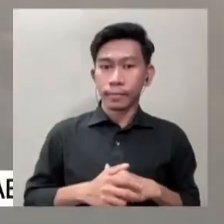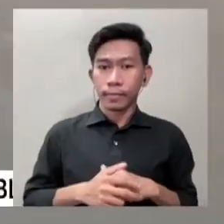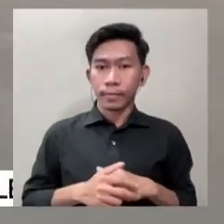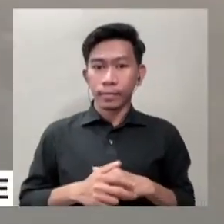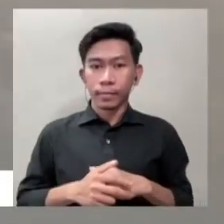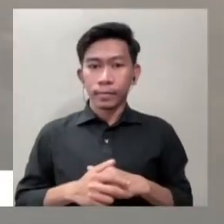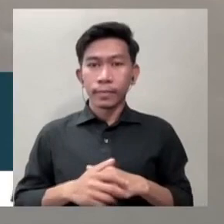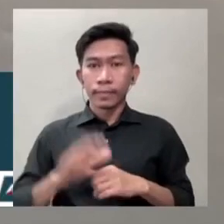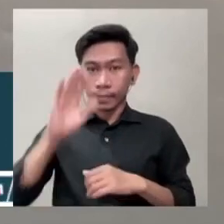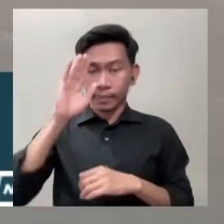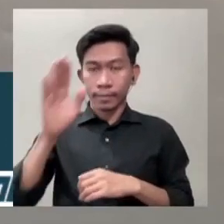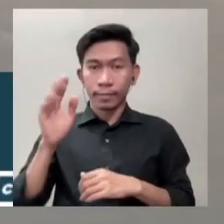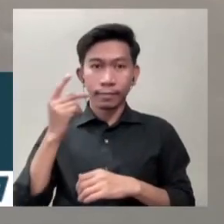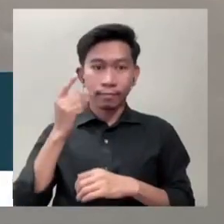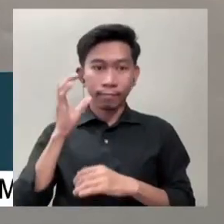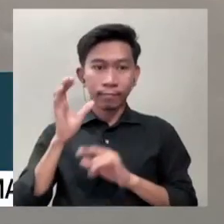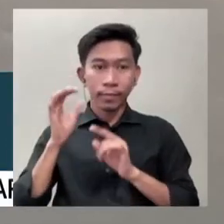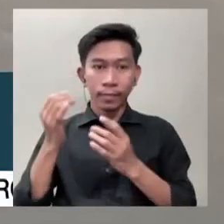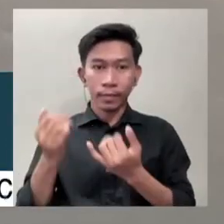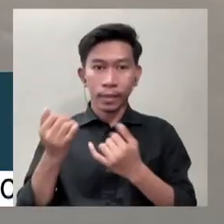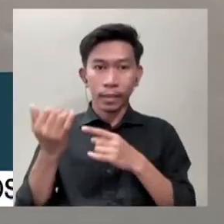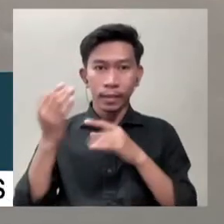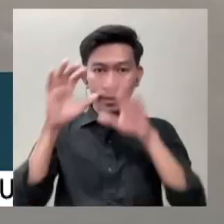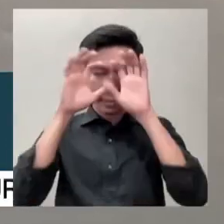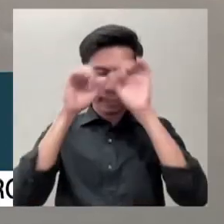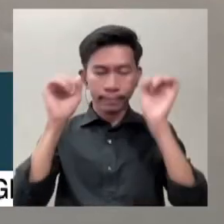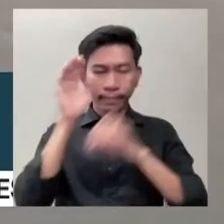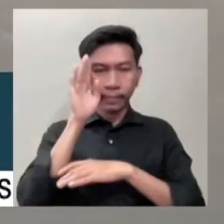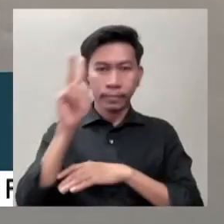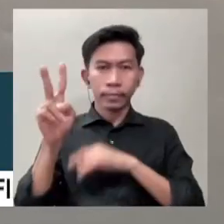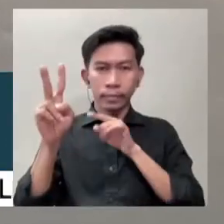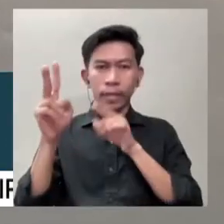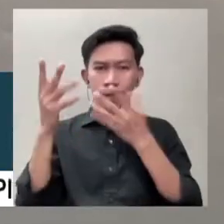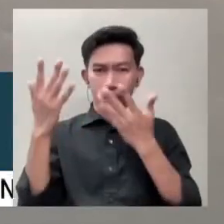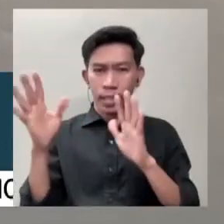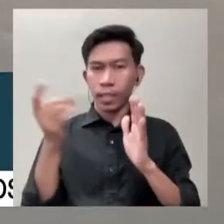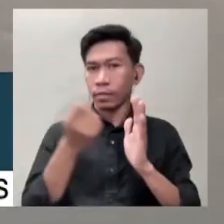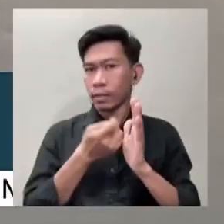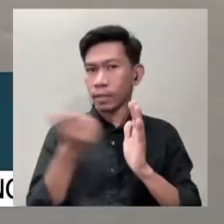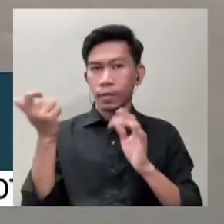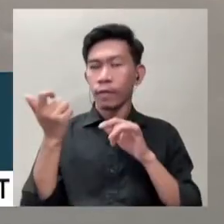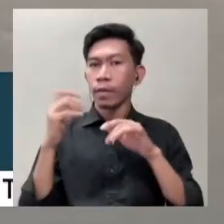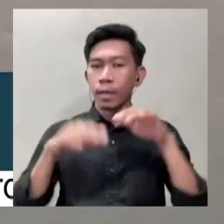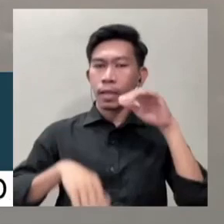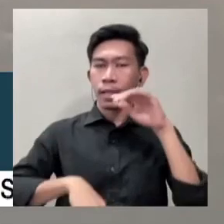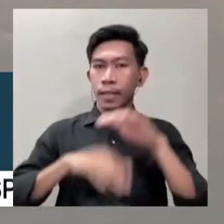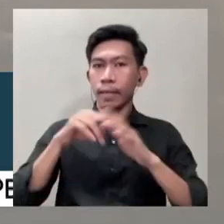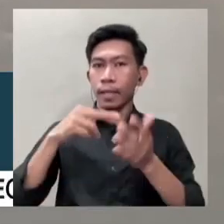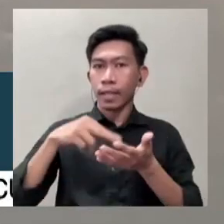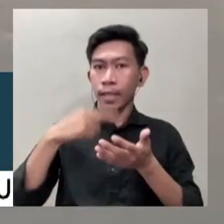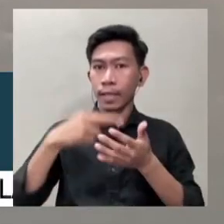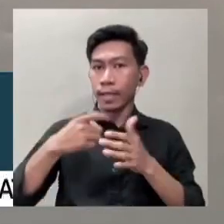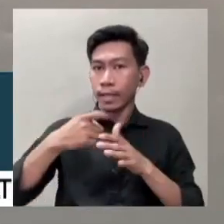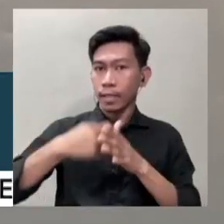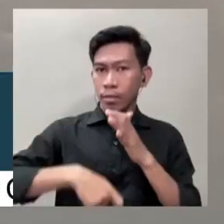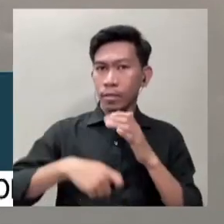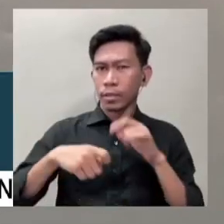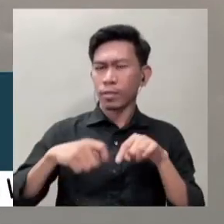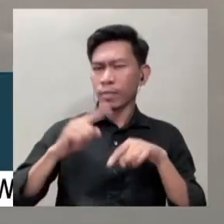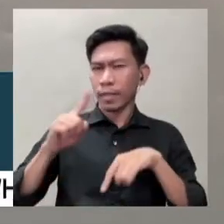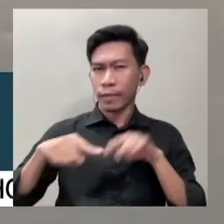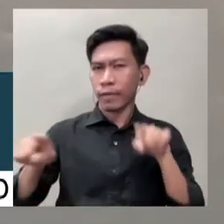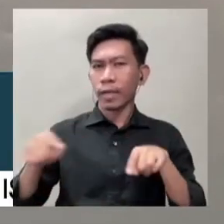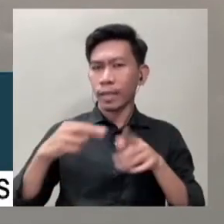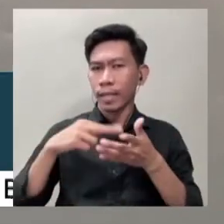Hi, Carmina. Just as you mentioned, President Ferdinand Marcos Jr. has already lifted the price cap that he earlier imposed on several varieties of